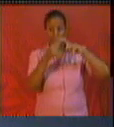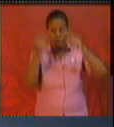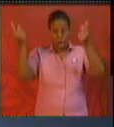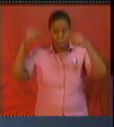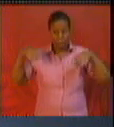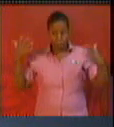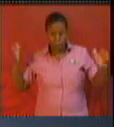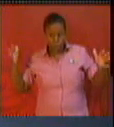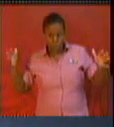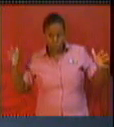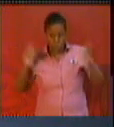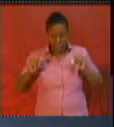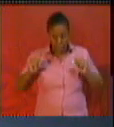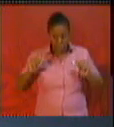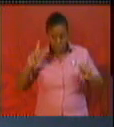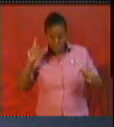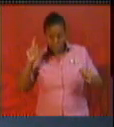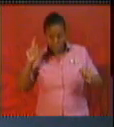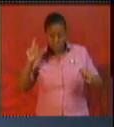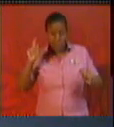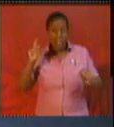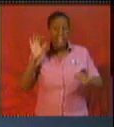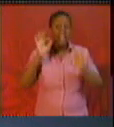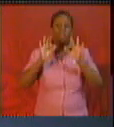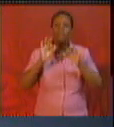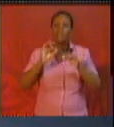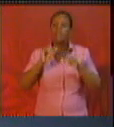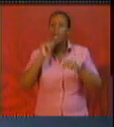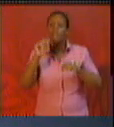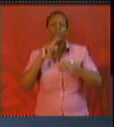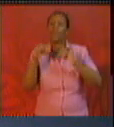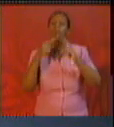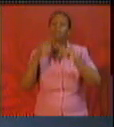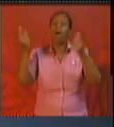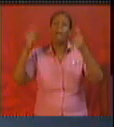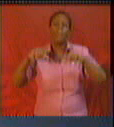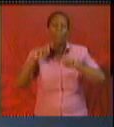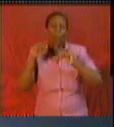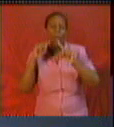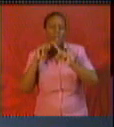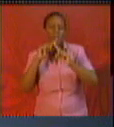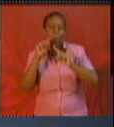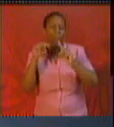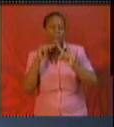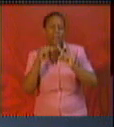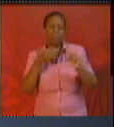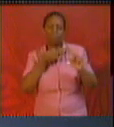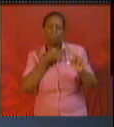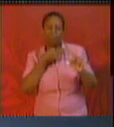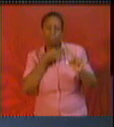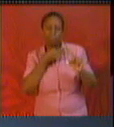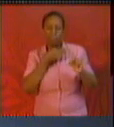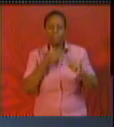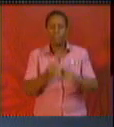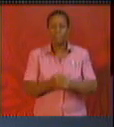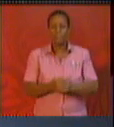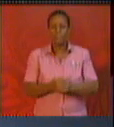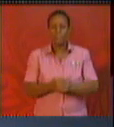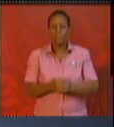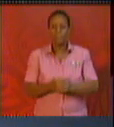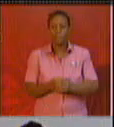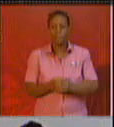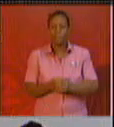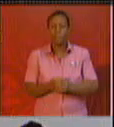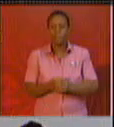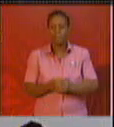know it's sometime, you said, before we get to utilize them, but have they arrived yet? We can confirm